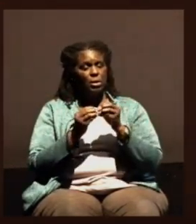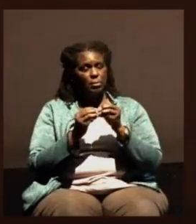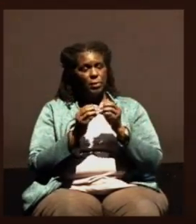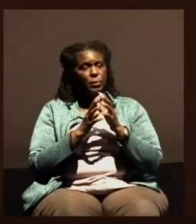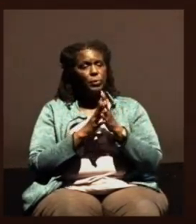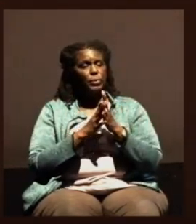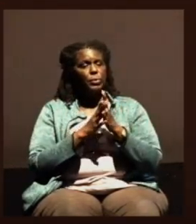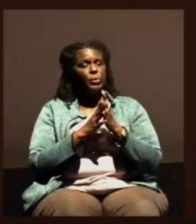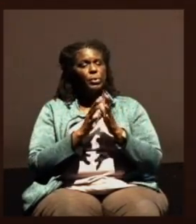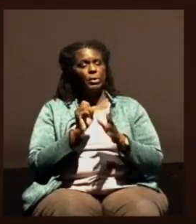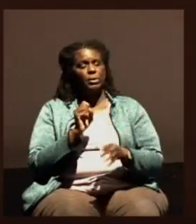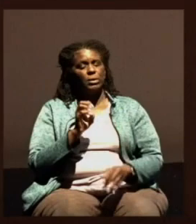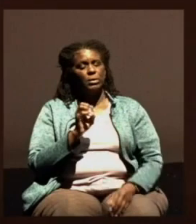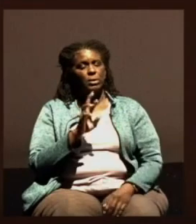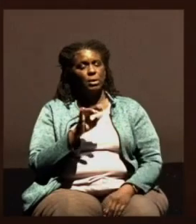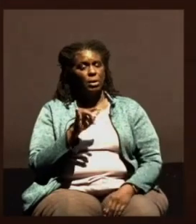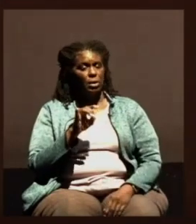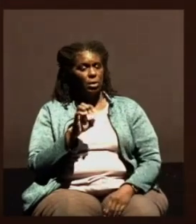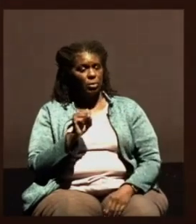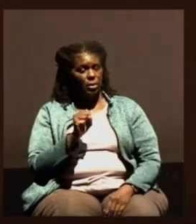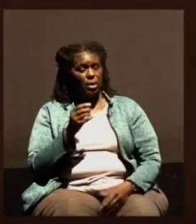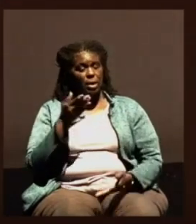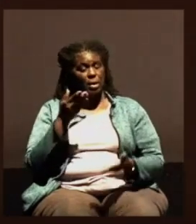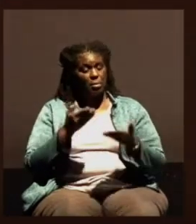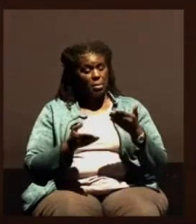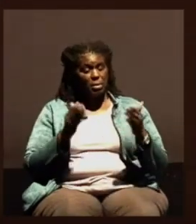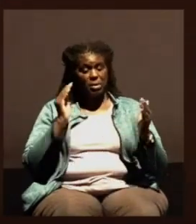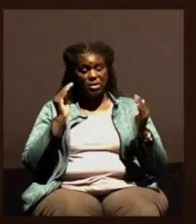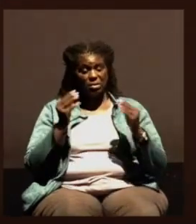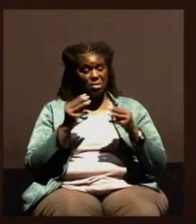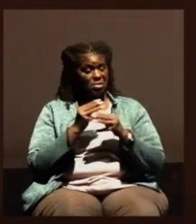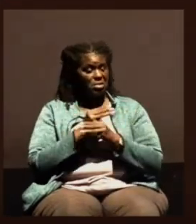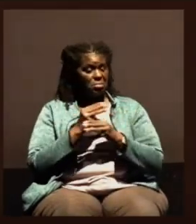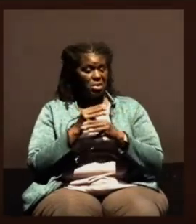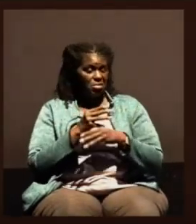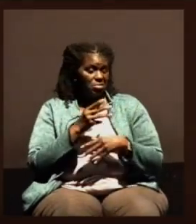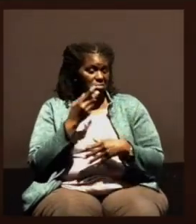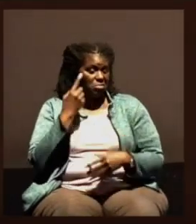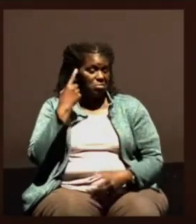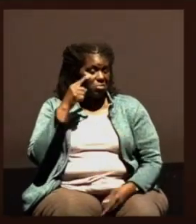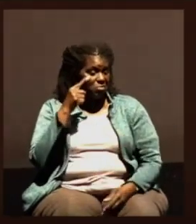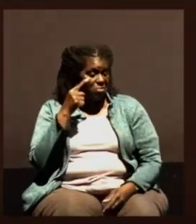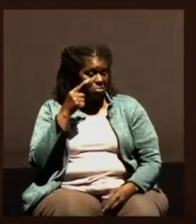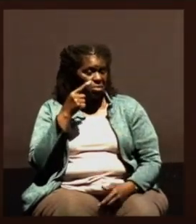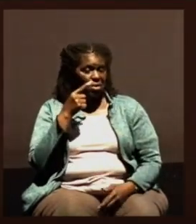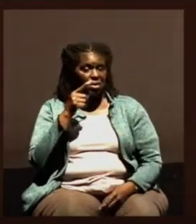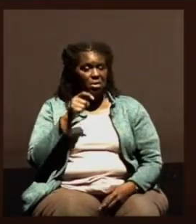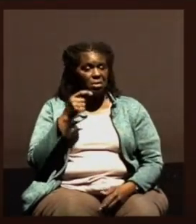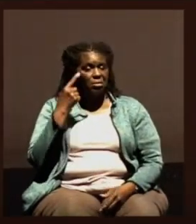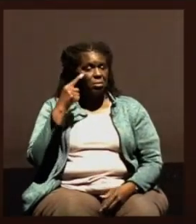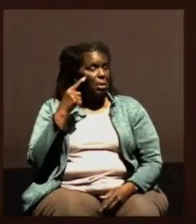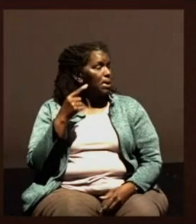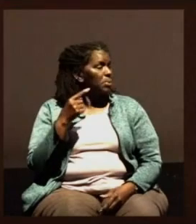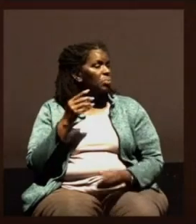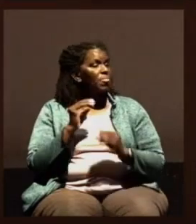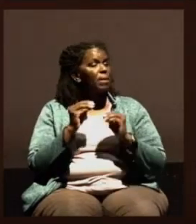out there, it might seem useless, like there's no real motivation or